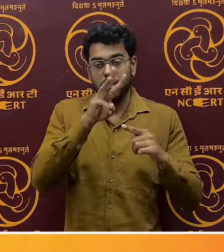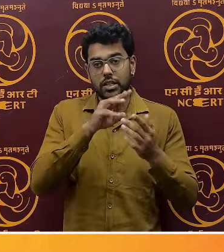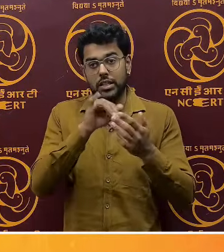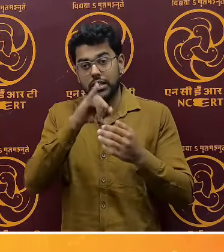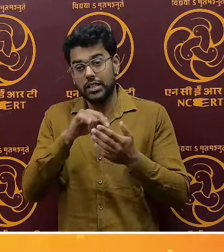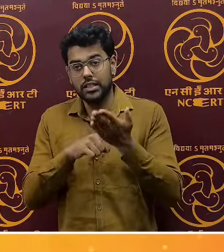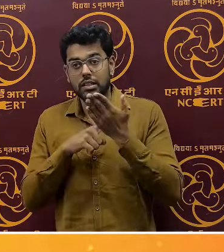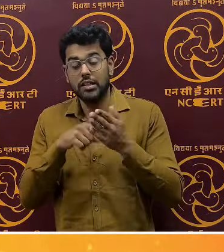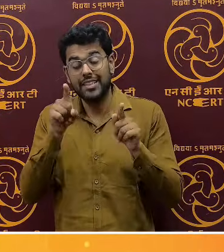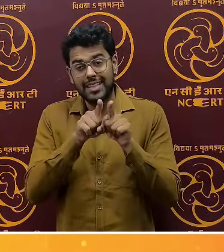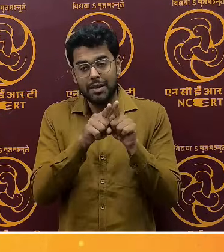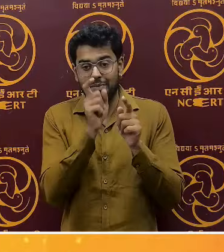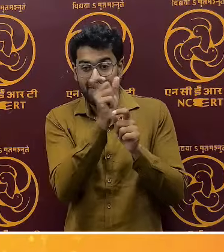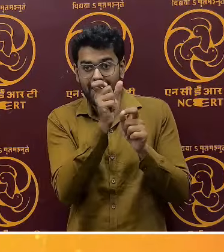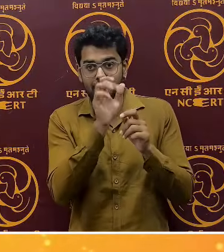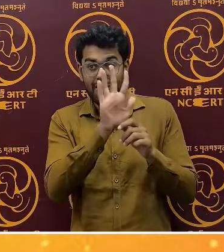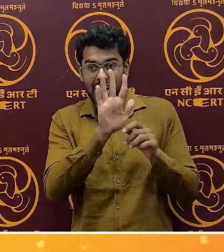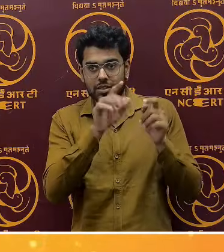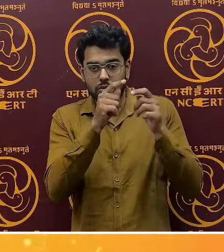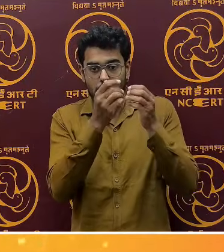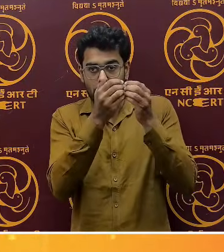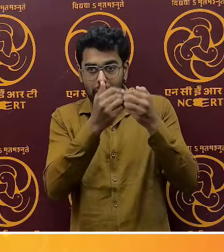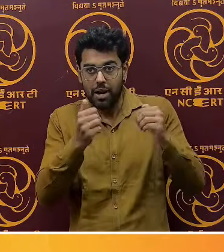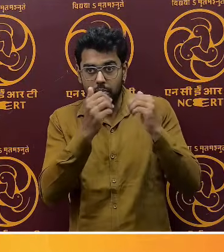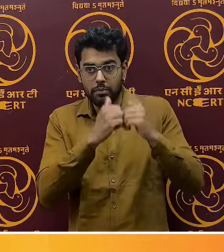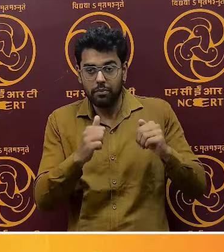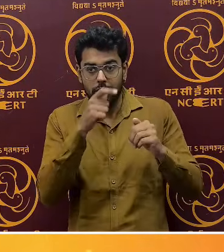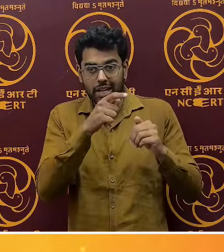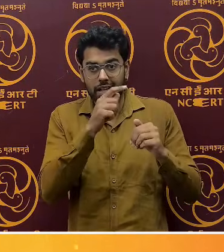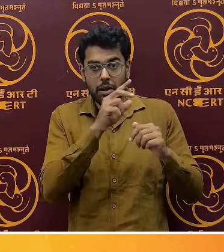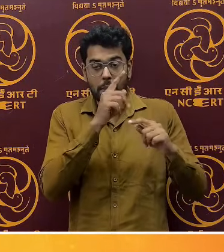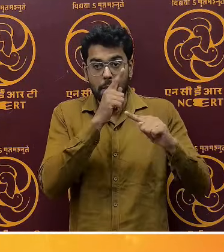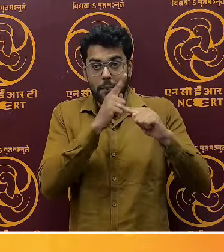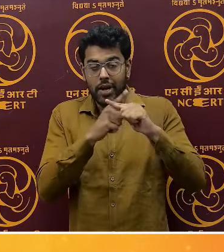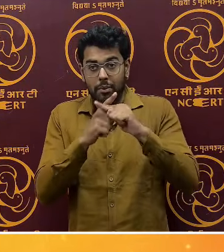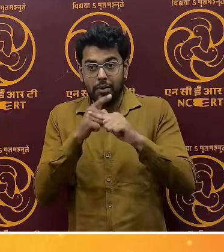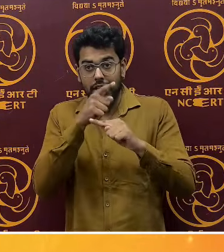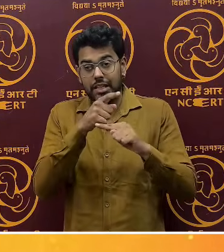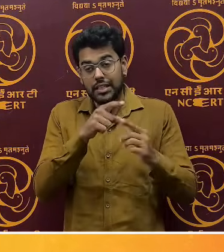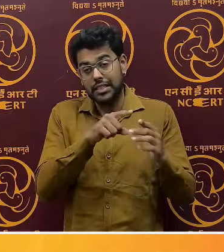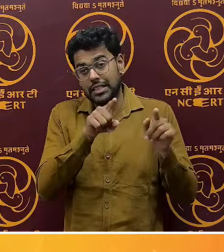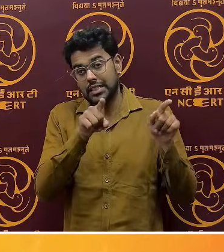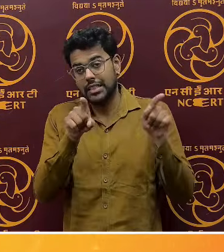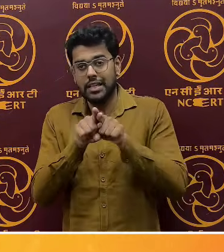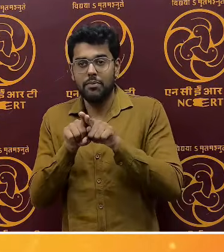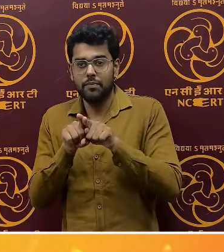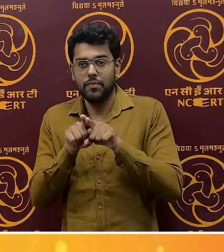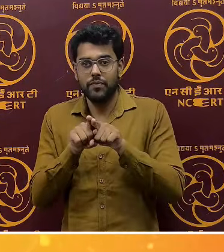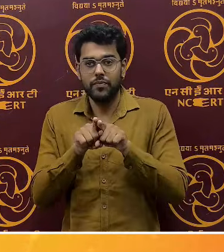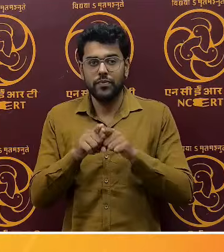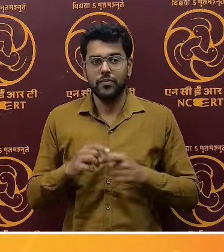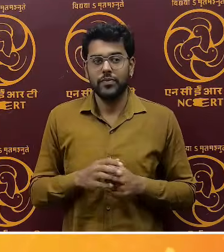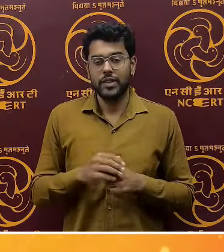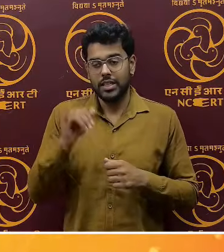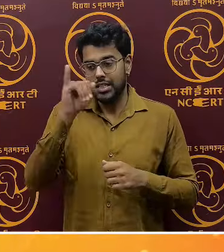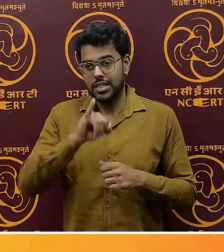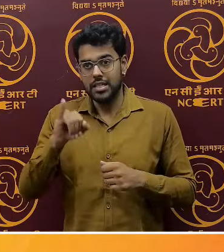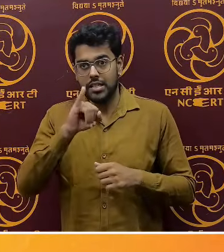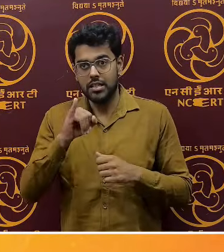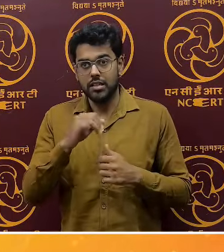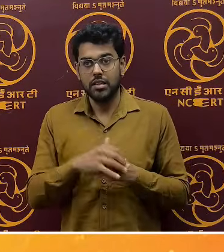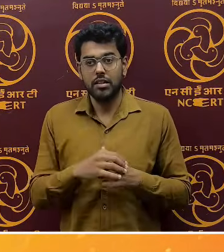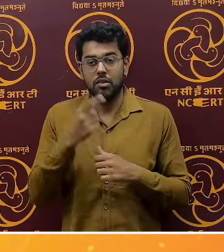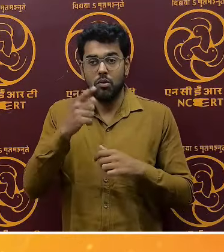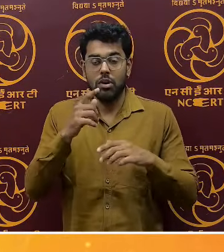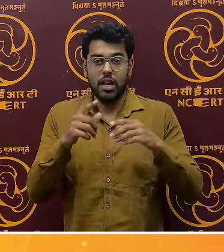5. In such a way, the multiplication of those two numbers should be equal to this 6, and